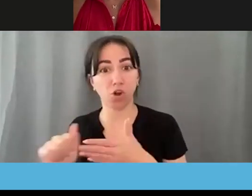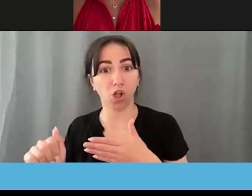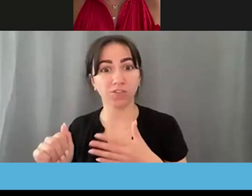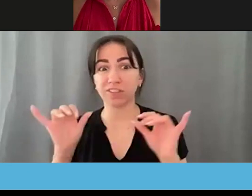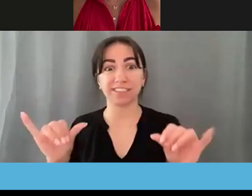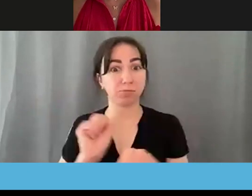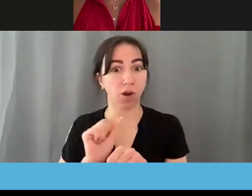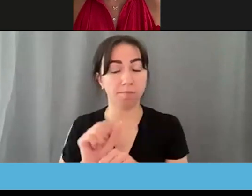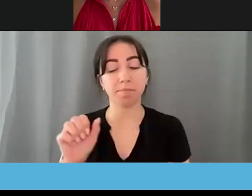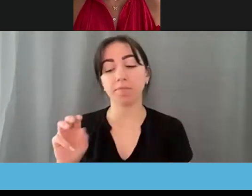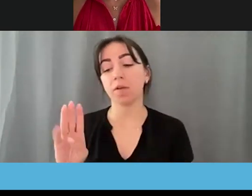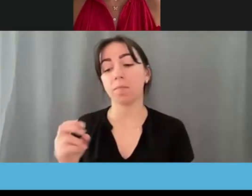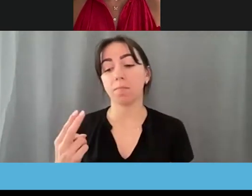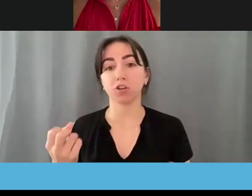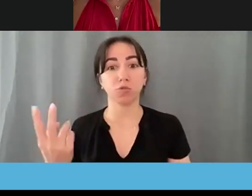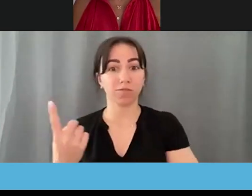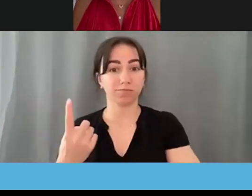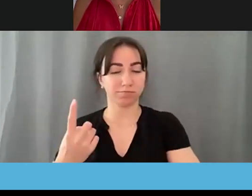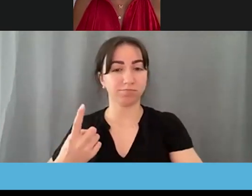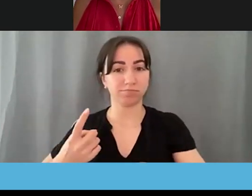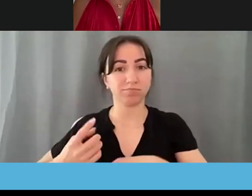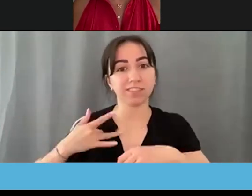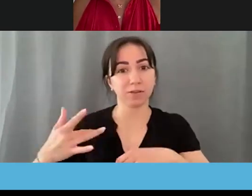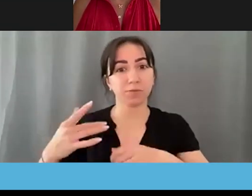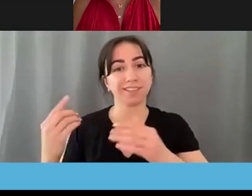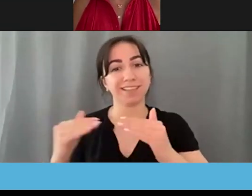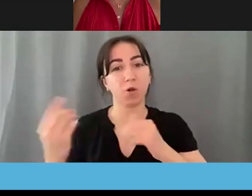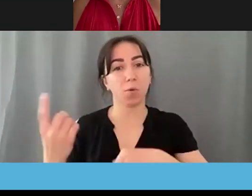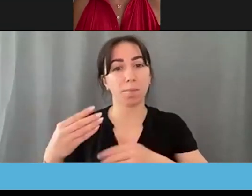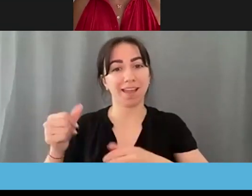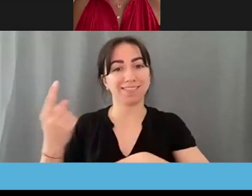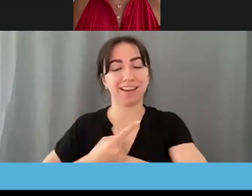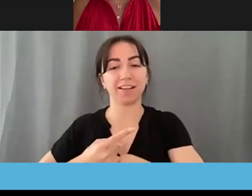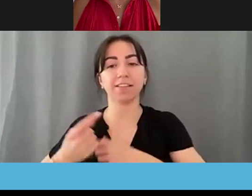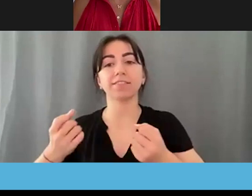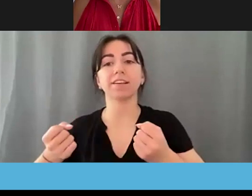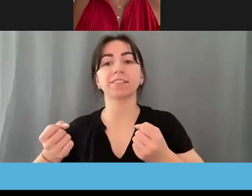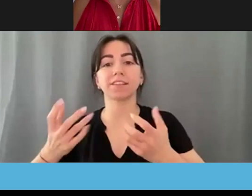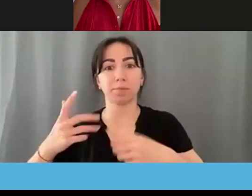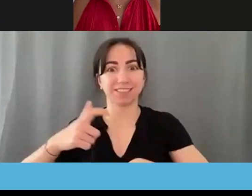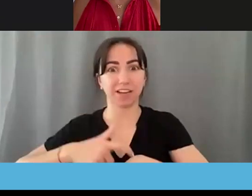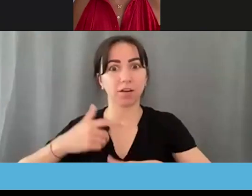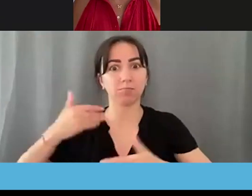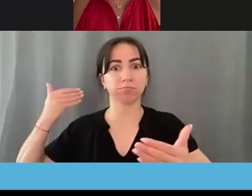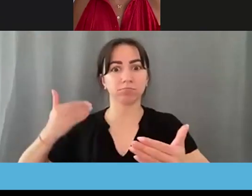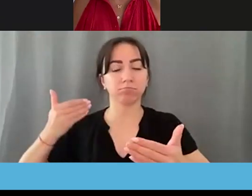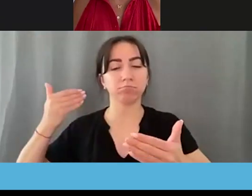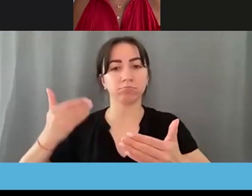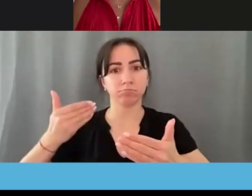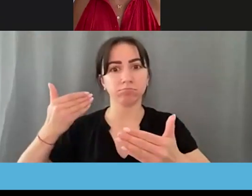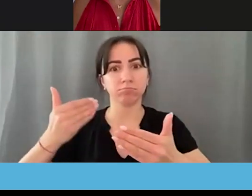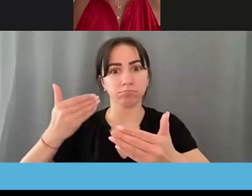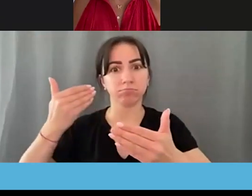that March 12th is Equal Pay Day this year is because that's the amount of time that it takes a woman to catch up